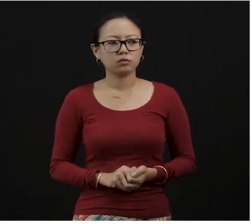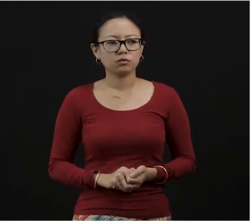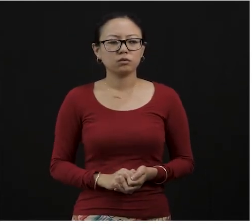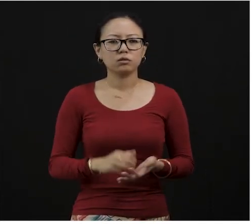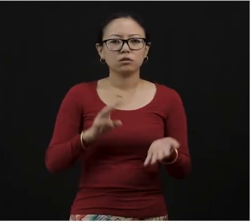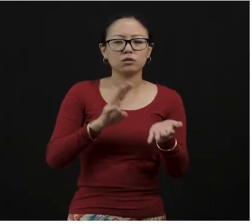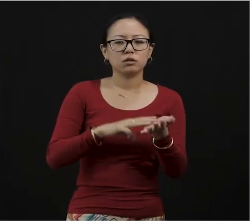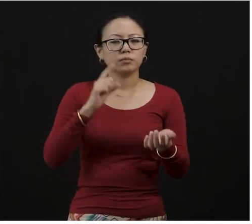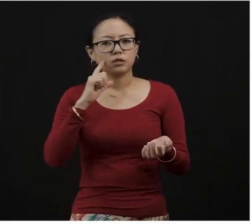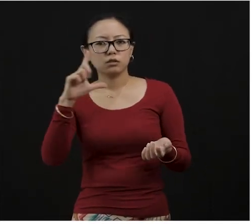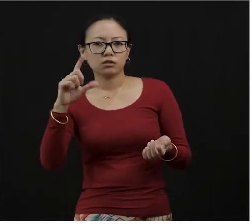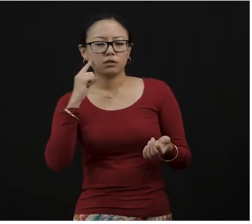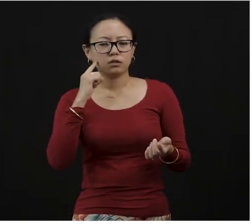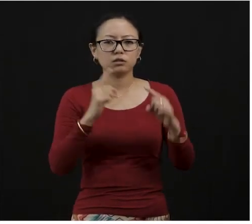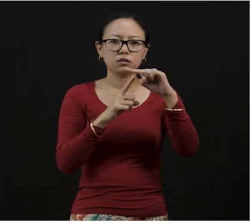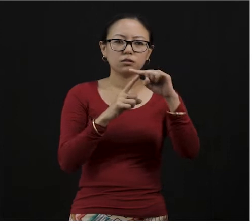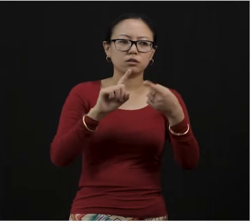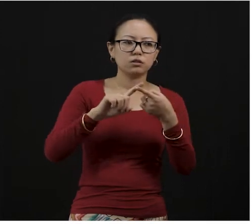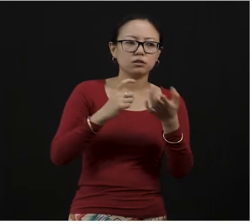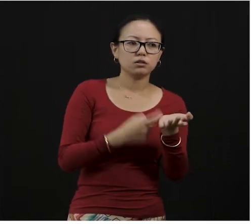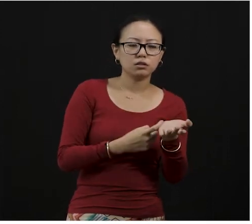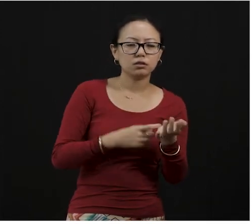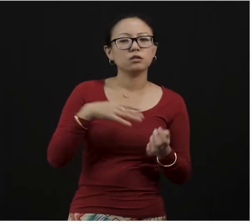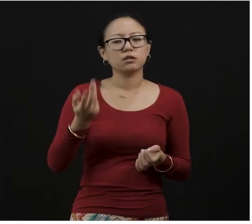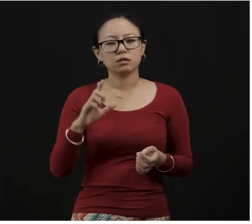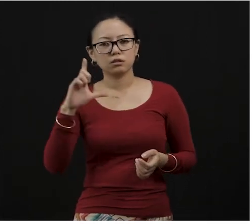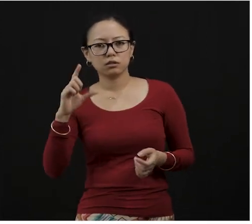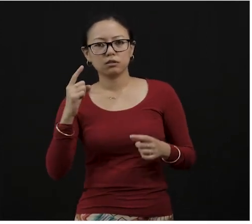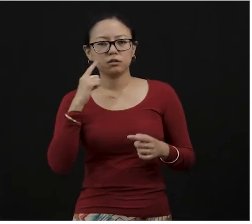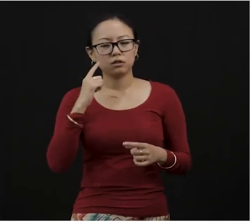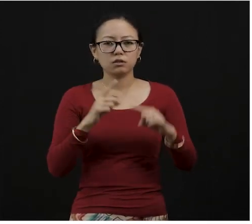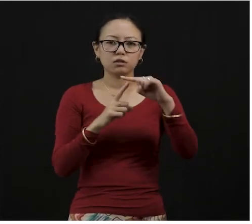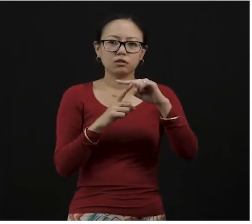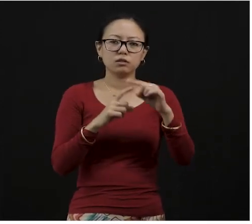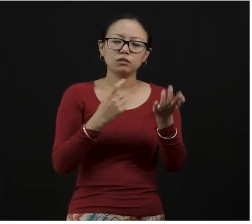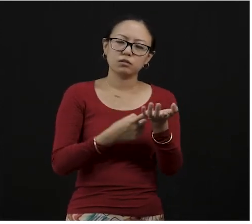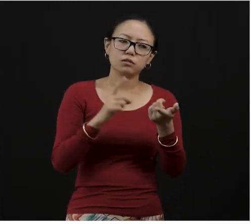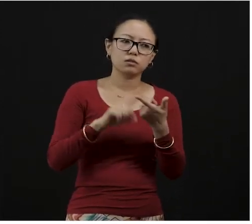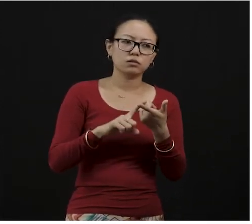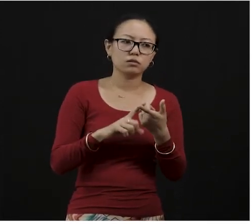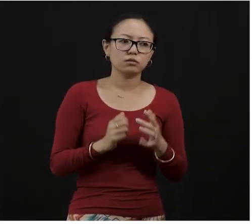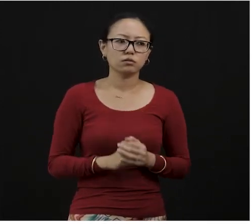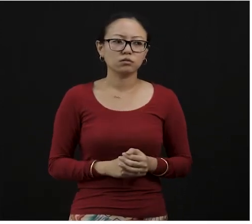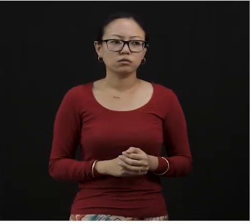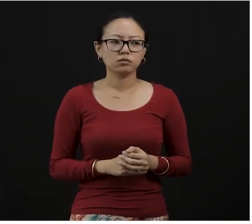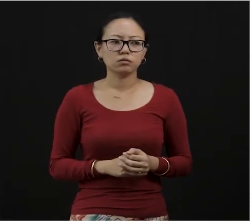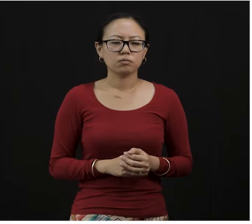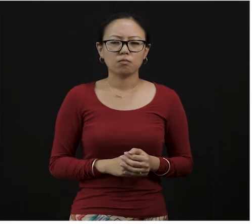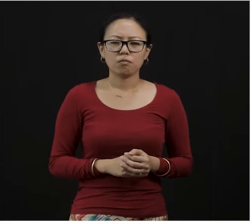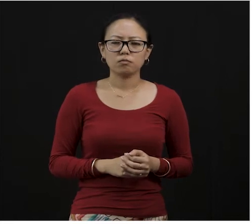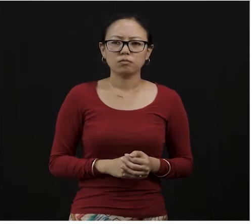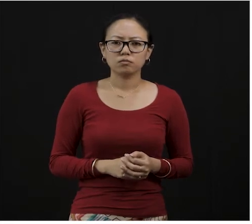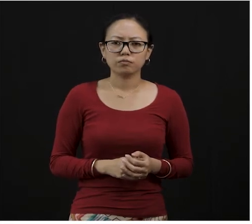use standard for measuring capacity are in order to find the volume of the